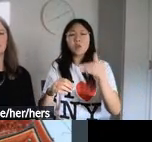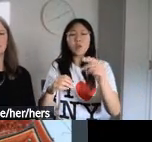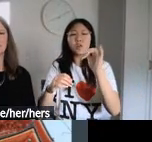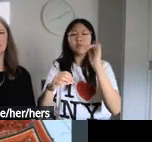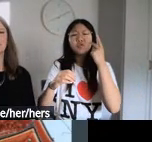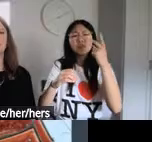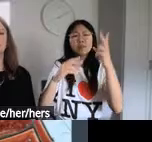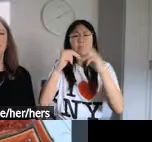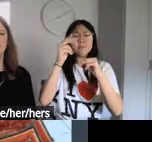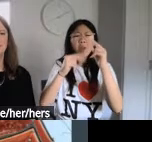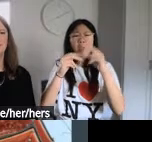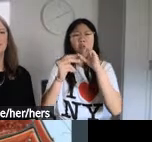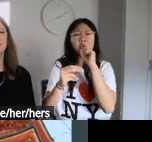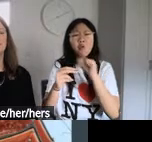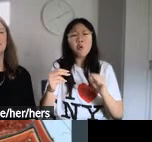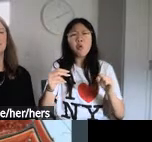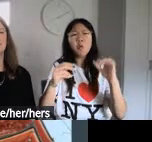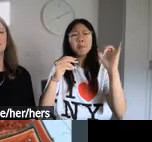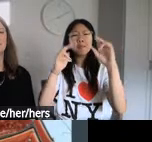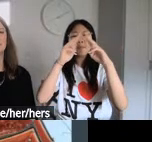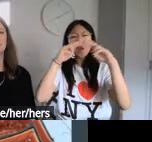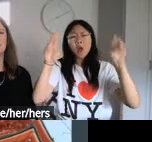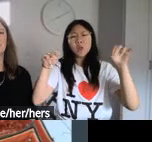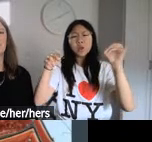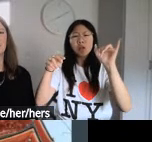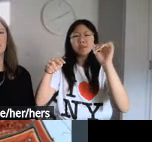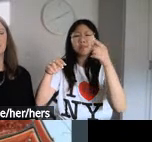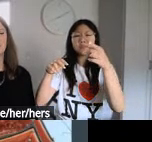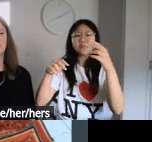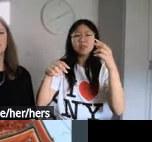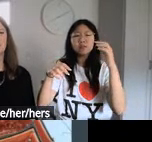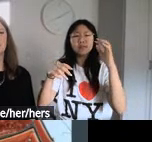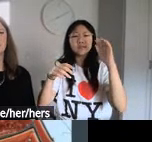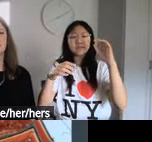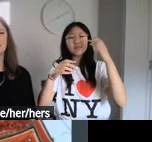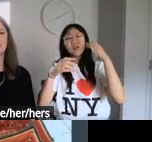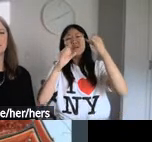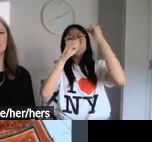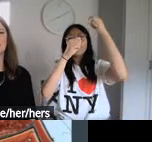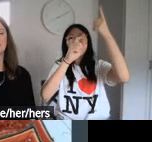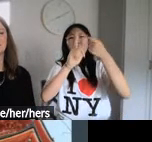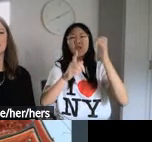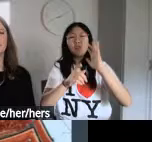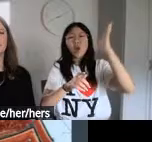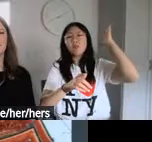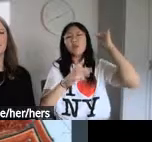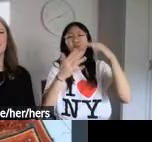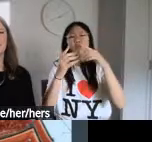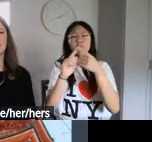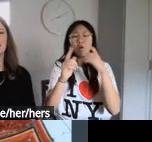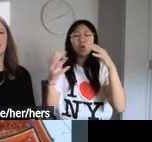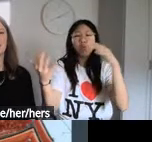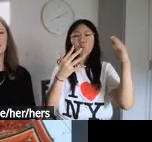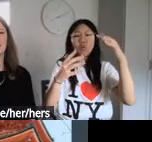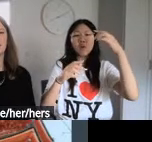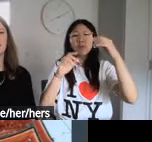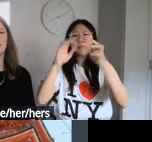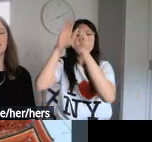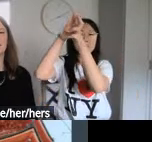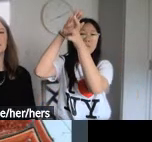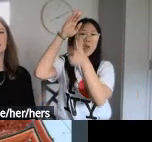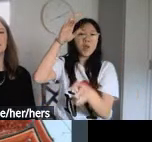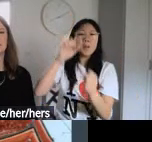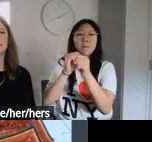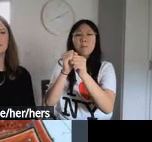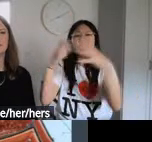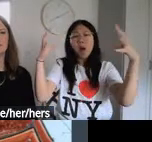that. And then below there, you see a picture of an old pagoda, like it was from ancient